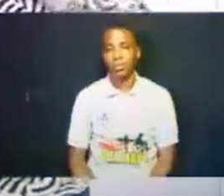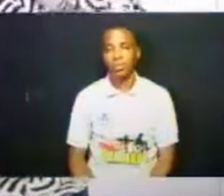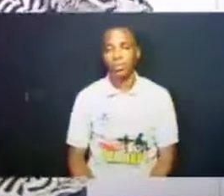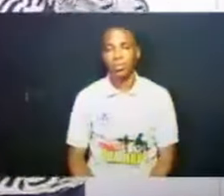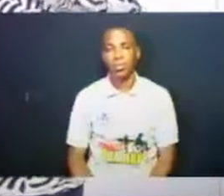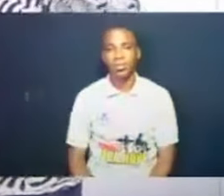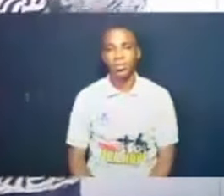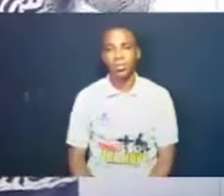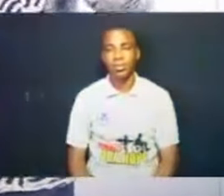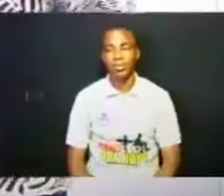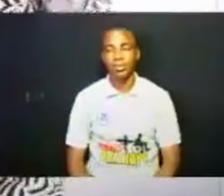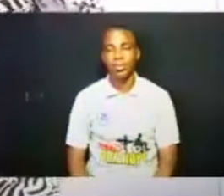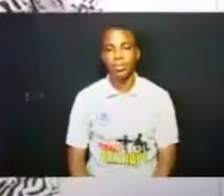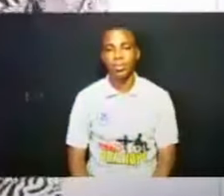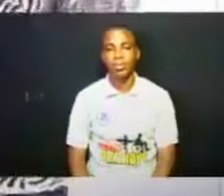They